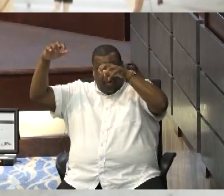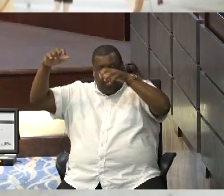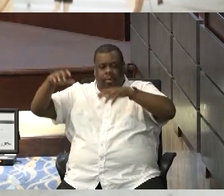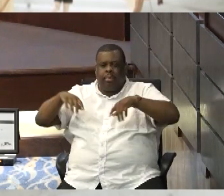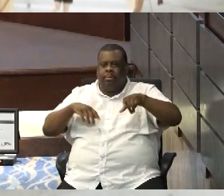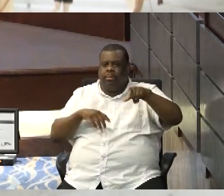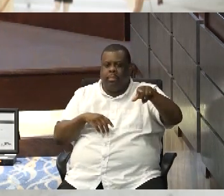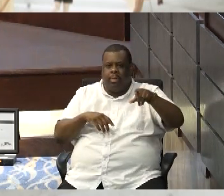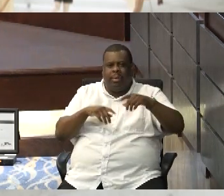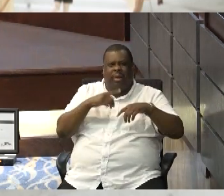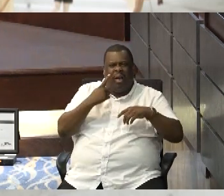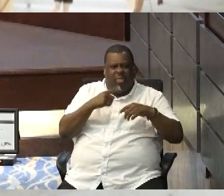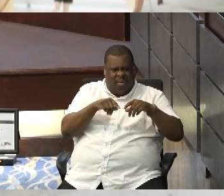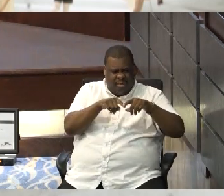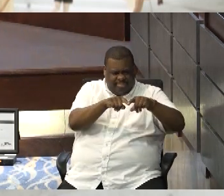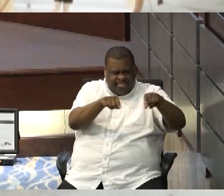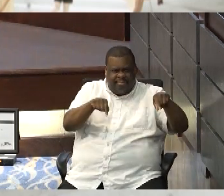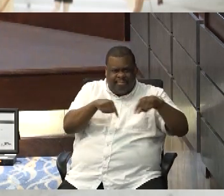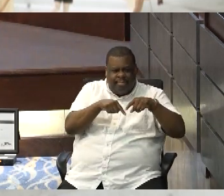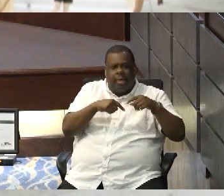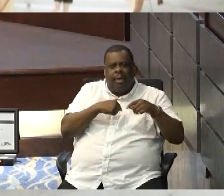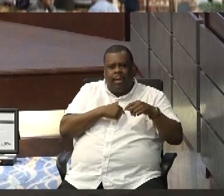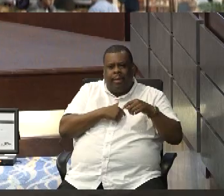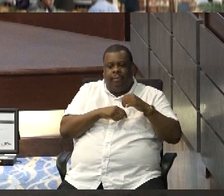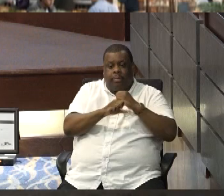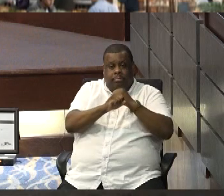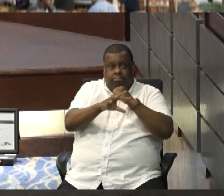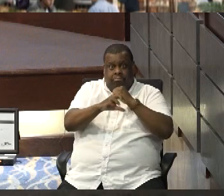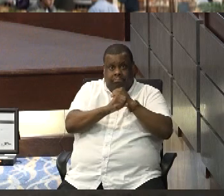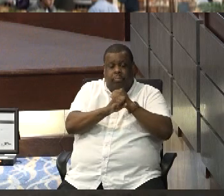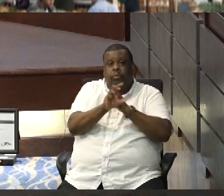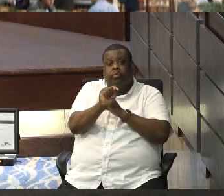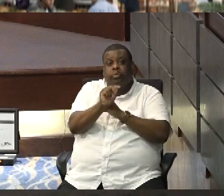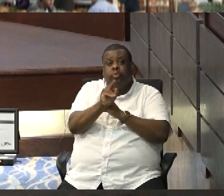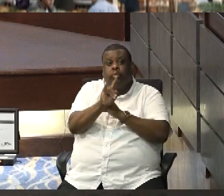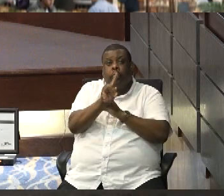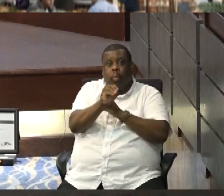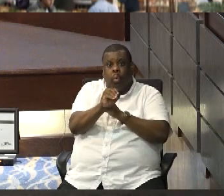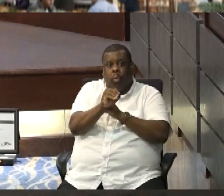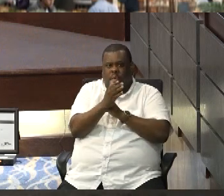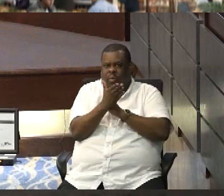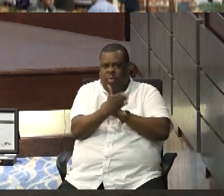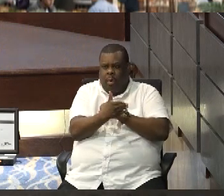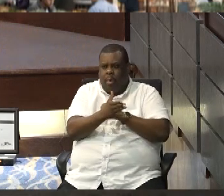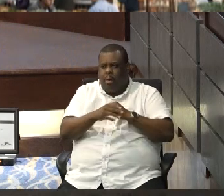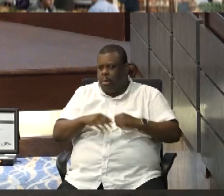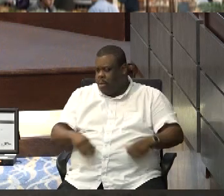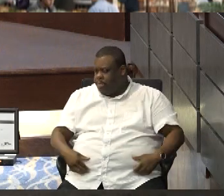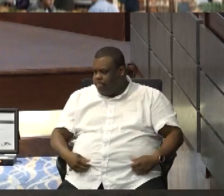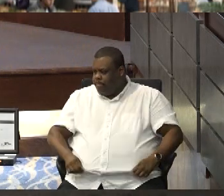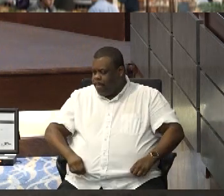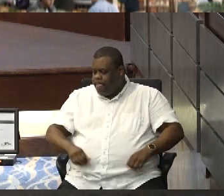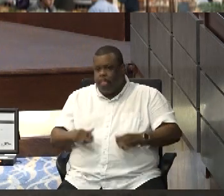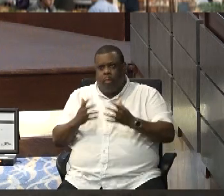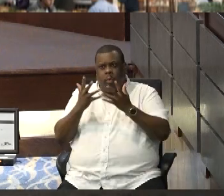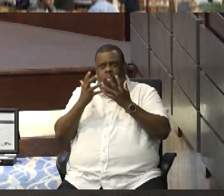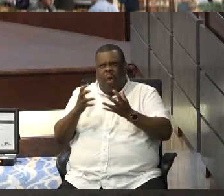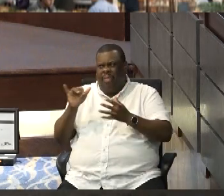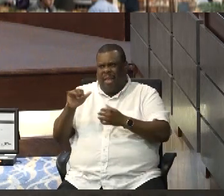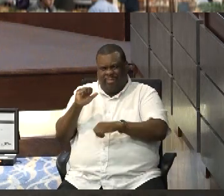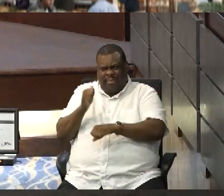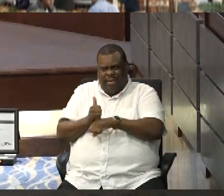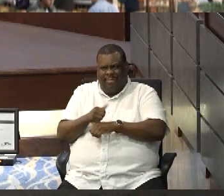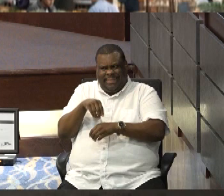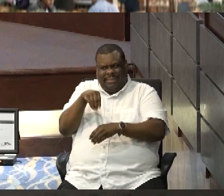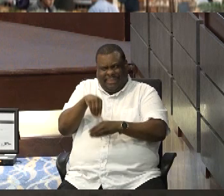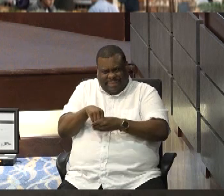and other spaces in the building. We wanted this lobby to be some place that would be a real place in the city. So it's anchored